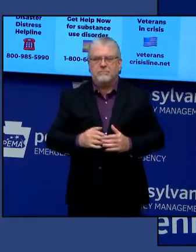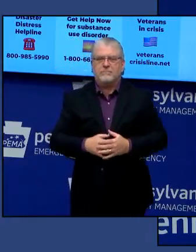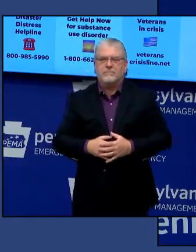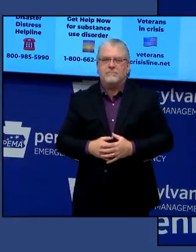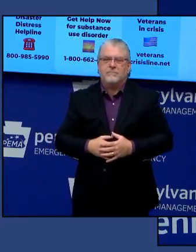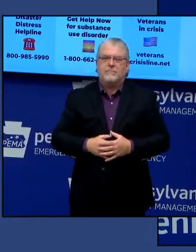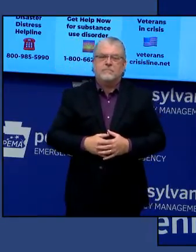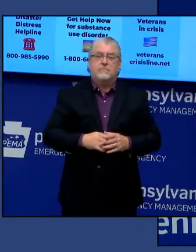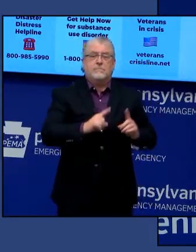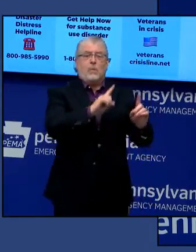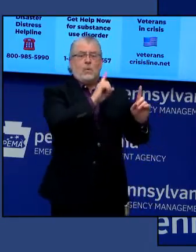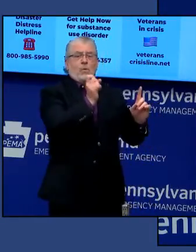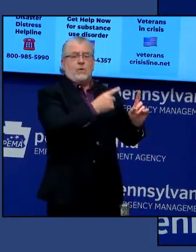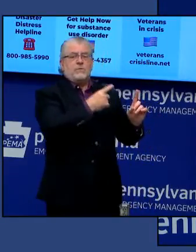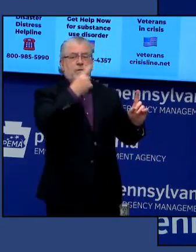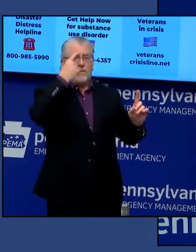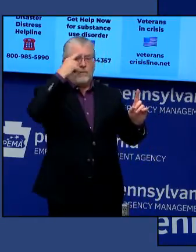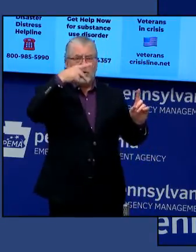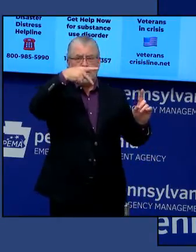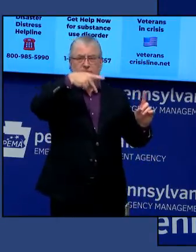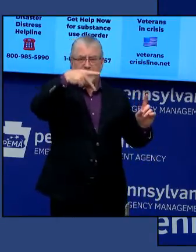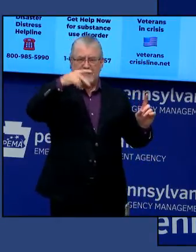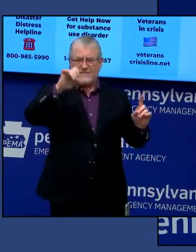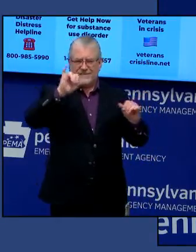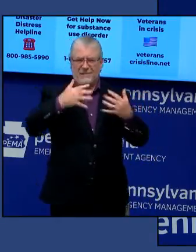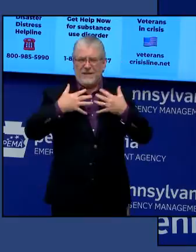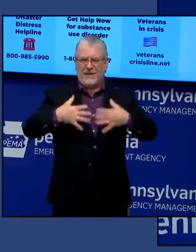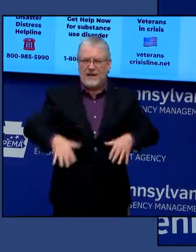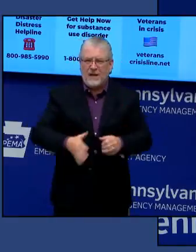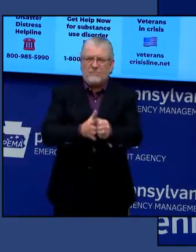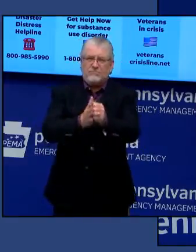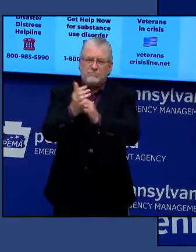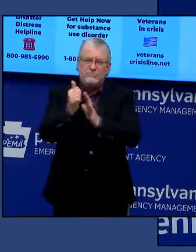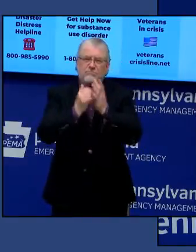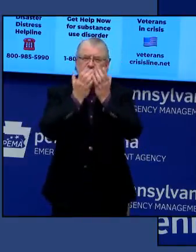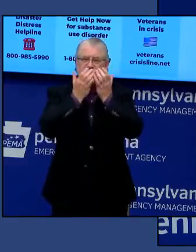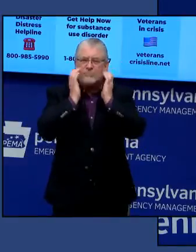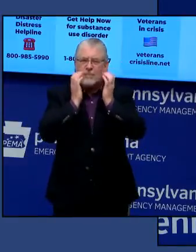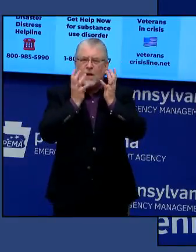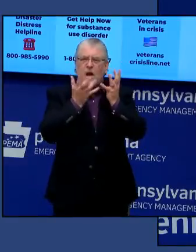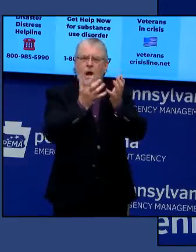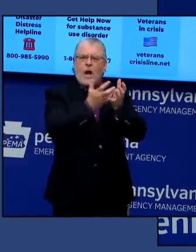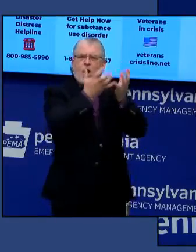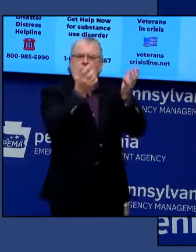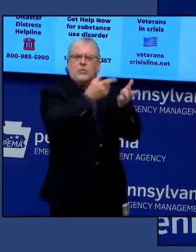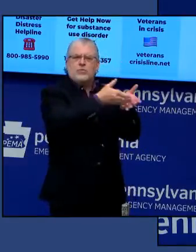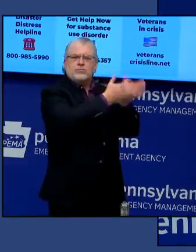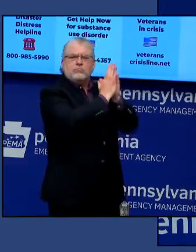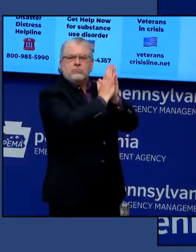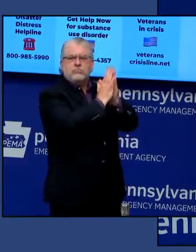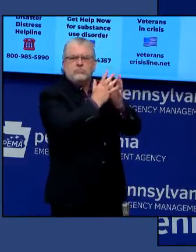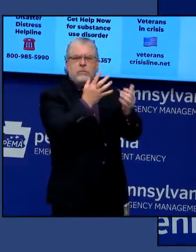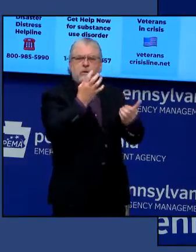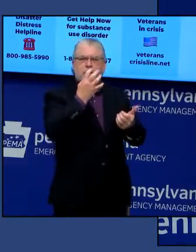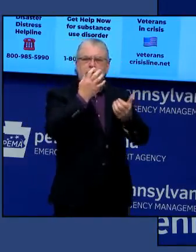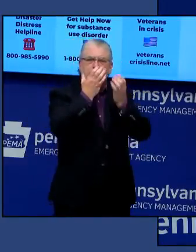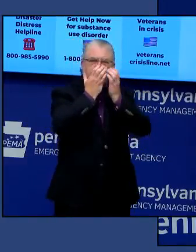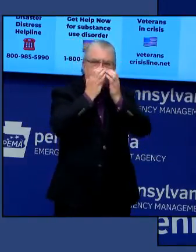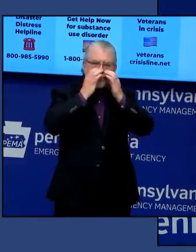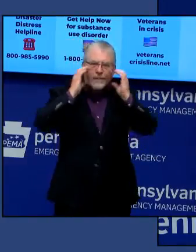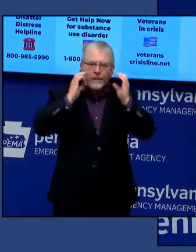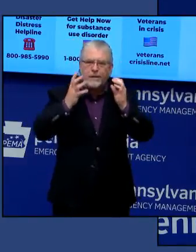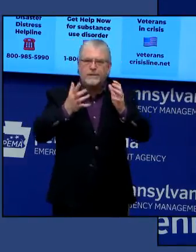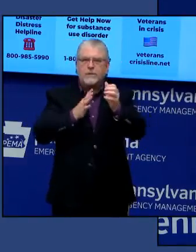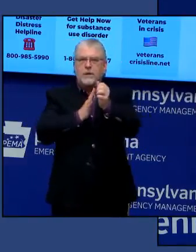masks, gloves, and gowns, were requested? No, I don't have that specifics. I also want to point out, though, it's not only hospitals that need